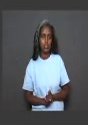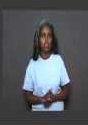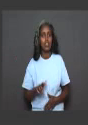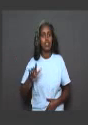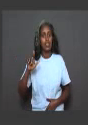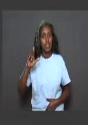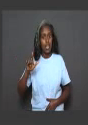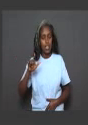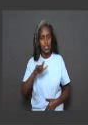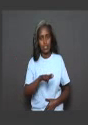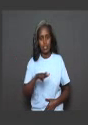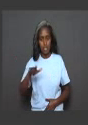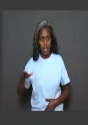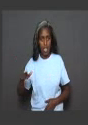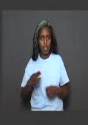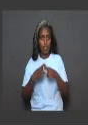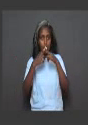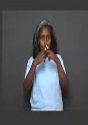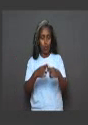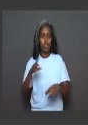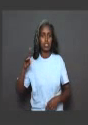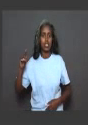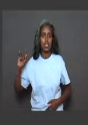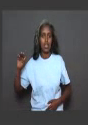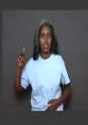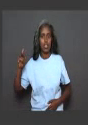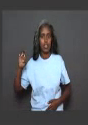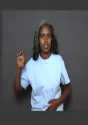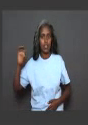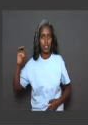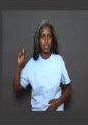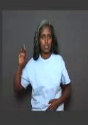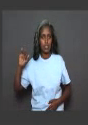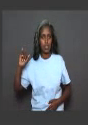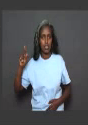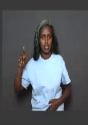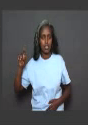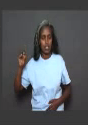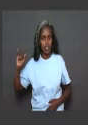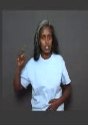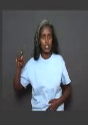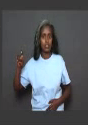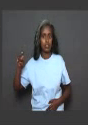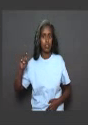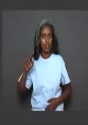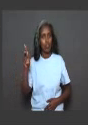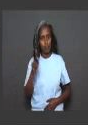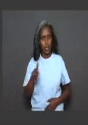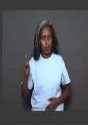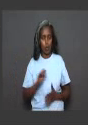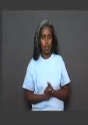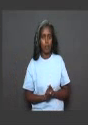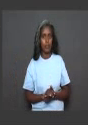L is a line called the directrix of the parabola. The